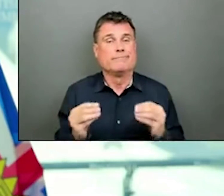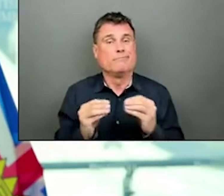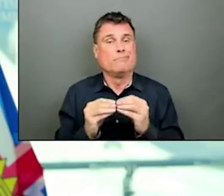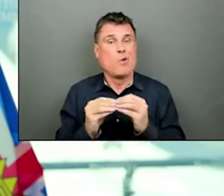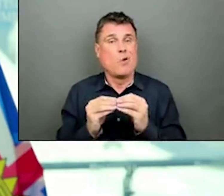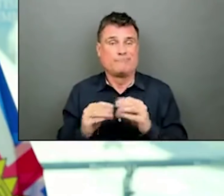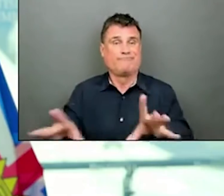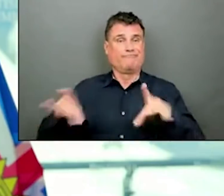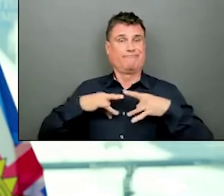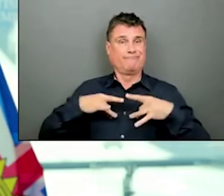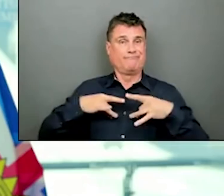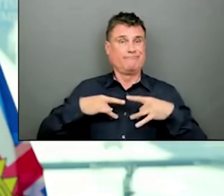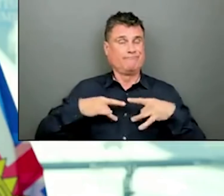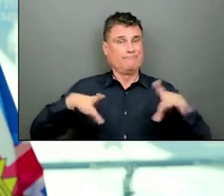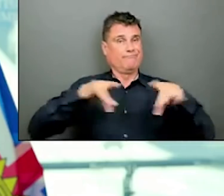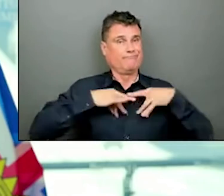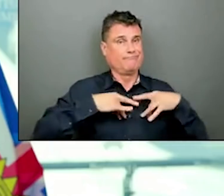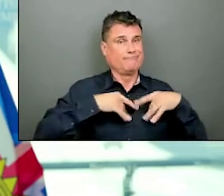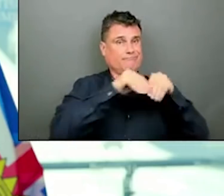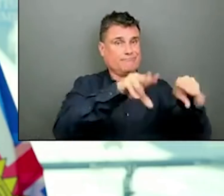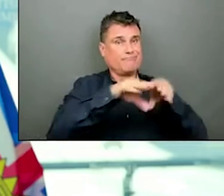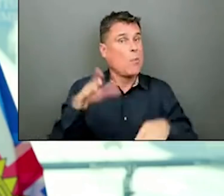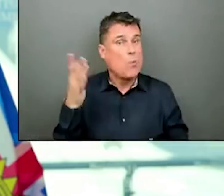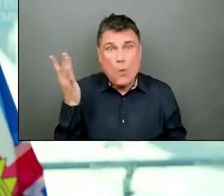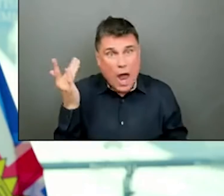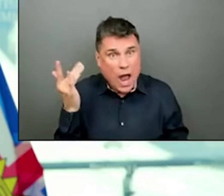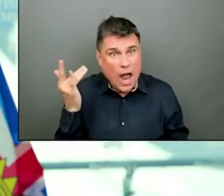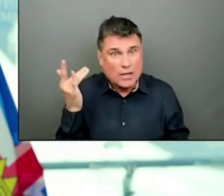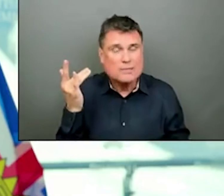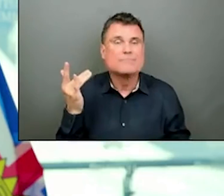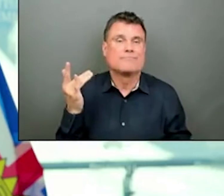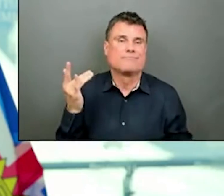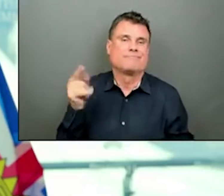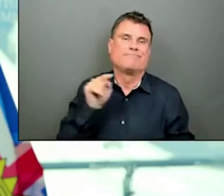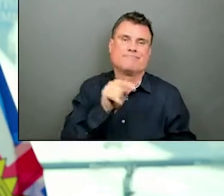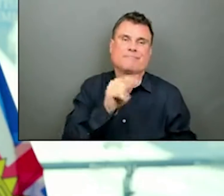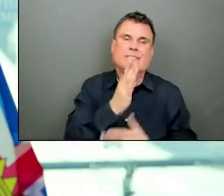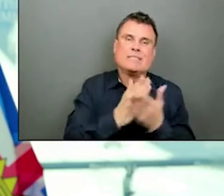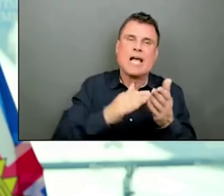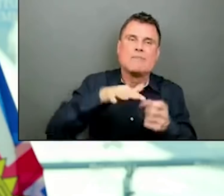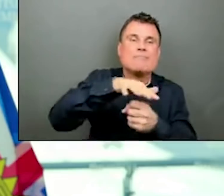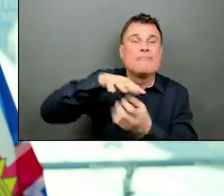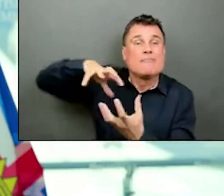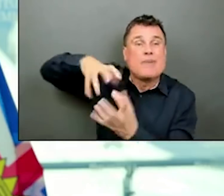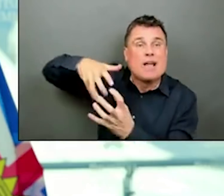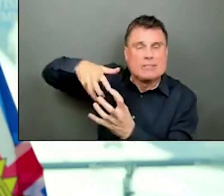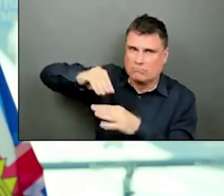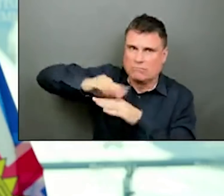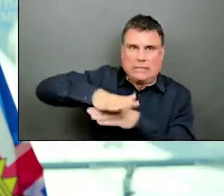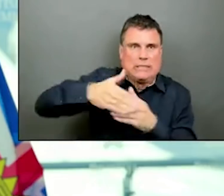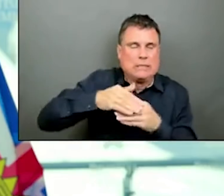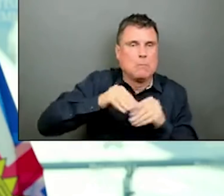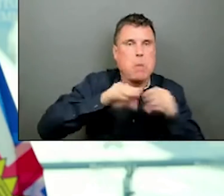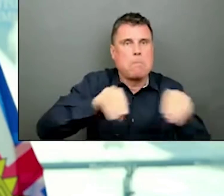is, as we just saw, driven by the increased transmissibility of some of the strains that are circulating in BC right